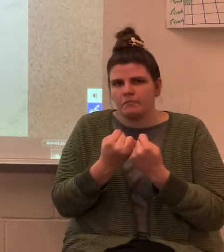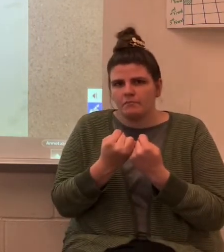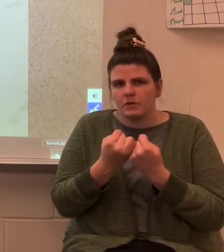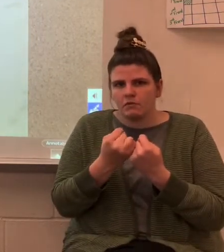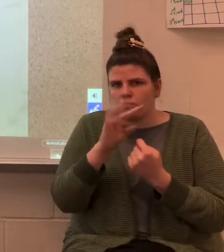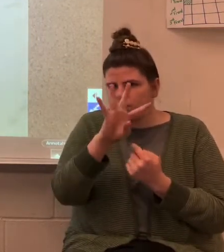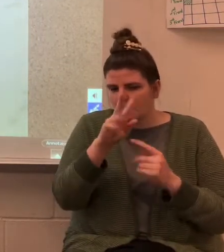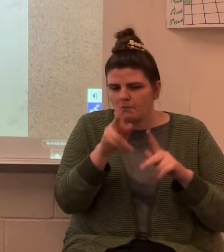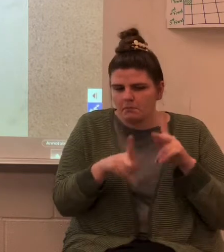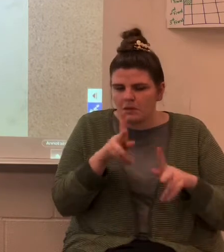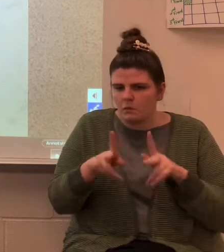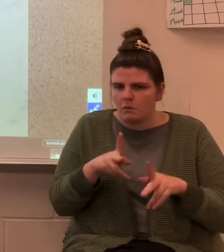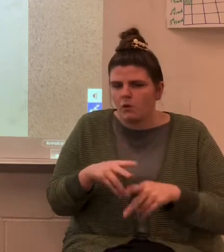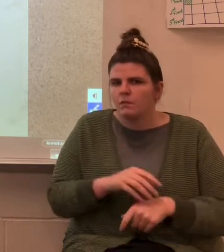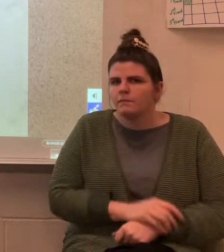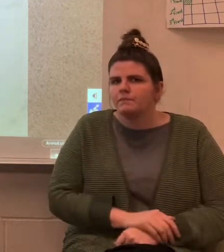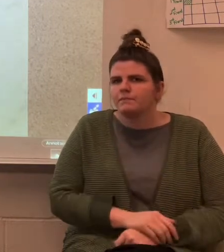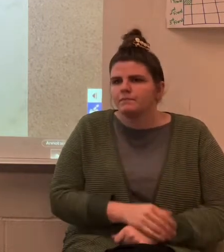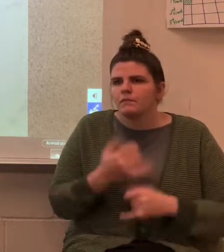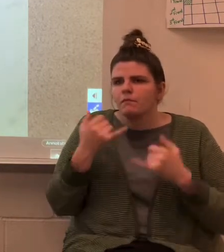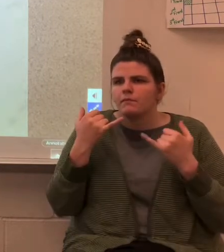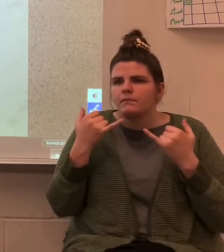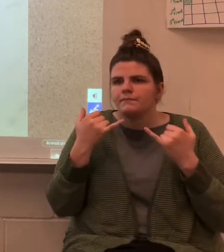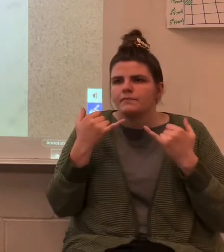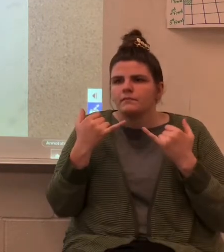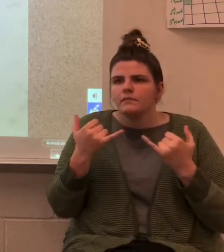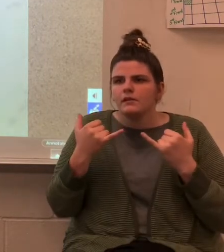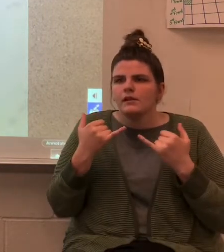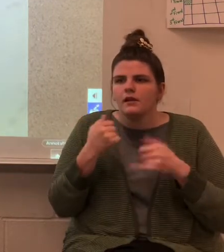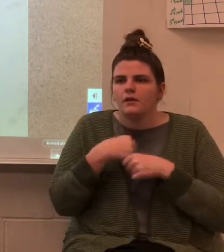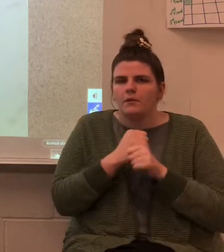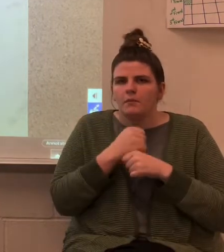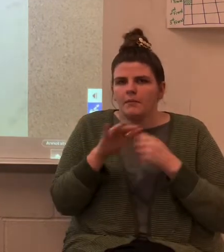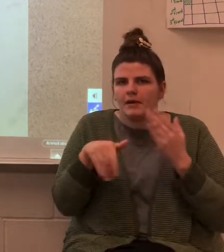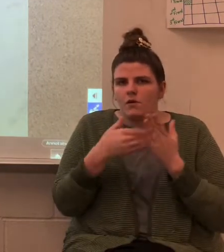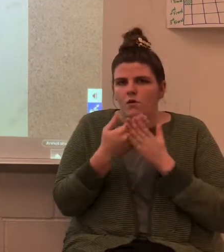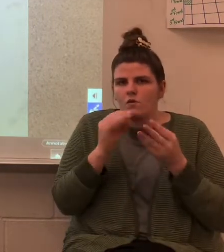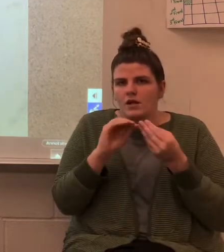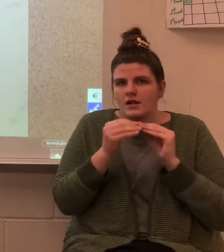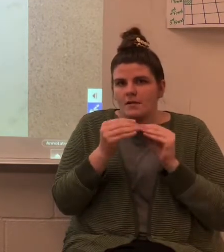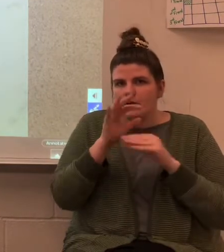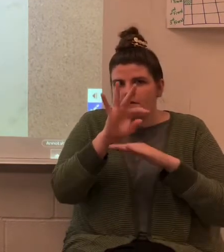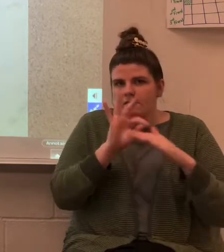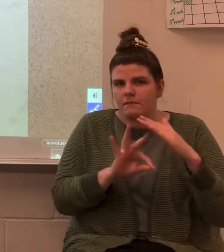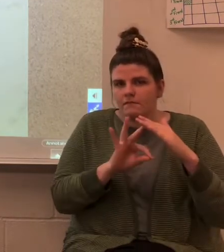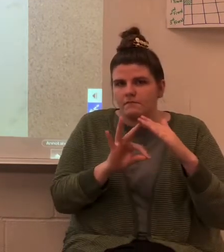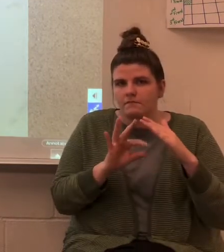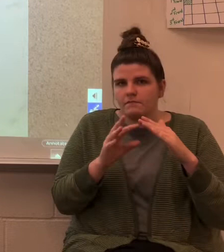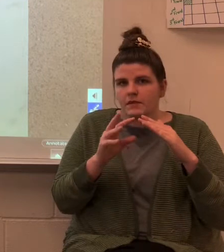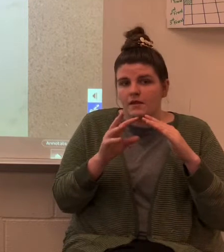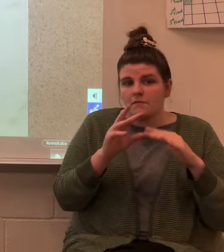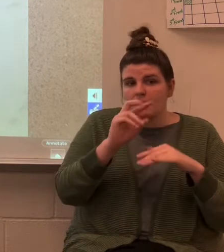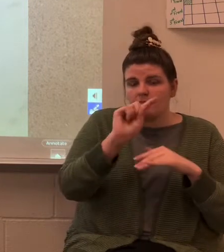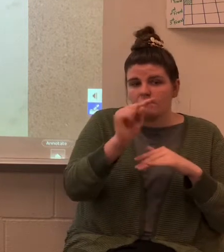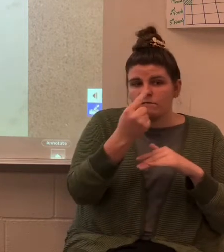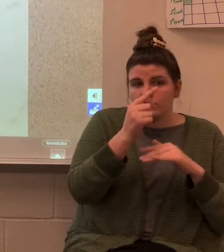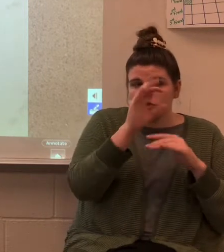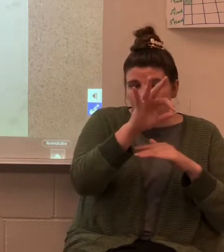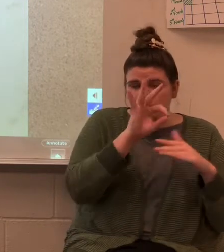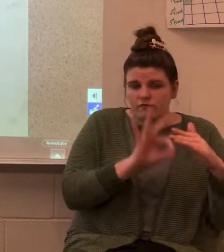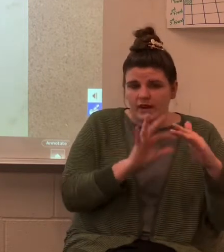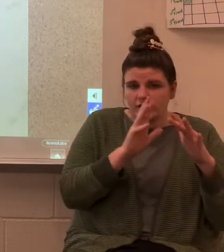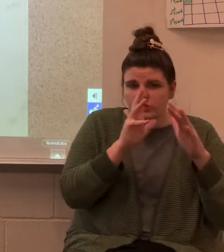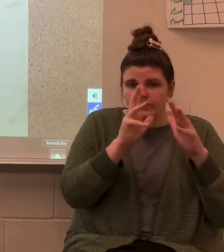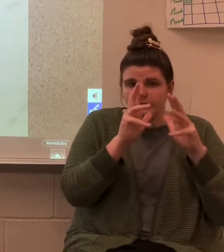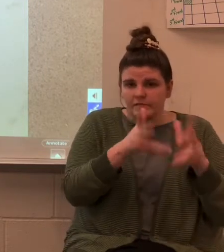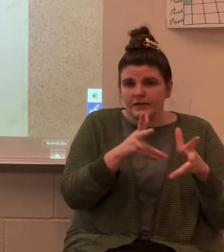now that I make my whole number into a fraction, I keep my first fraction, I multiply,